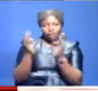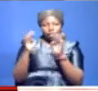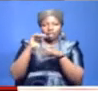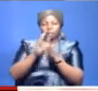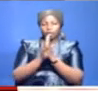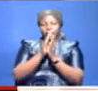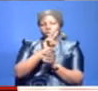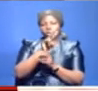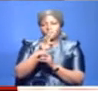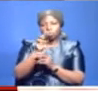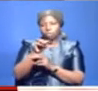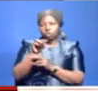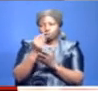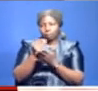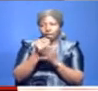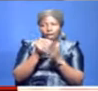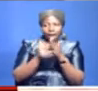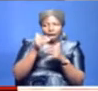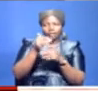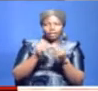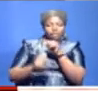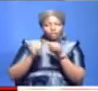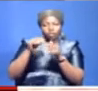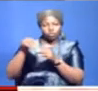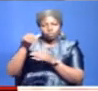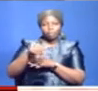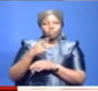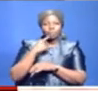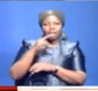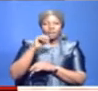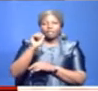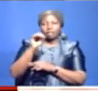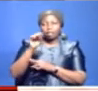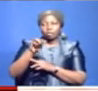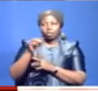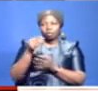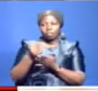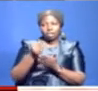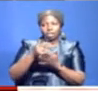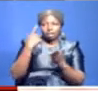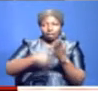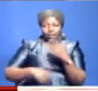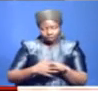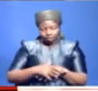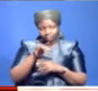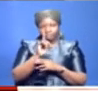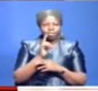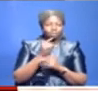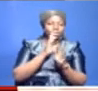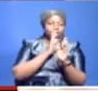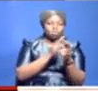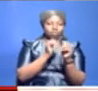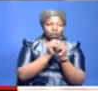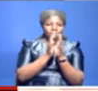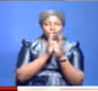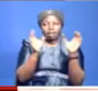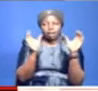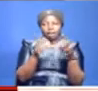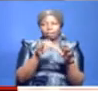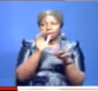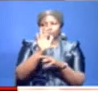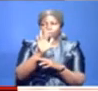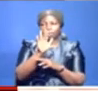tax amounting to over 150 million shillings. Habib Ahmed was charged alongside his firm, Masuti Enterprises